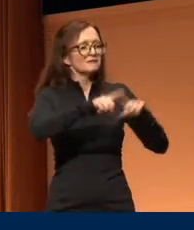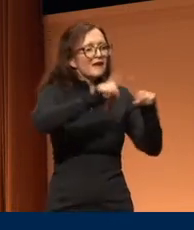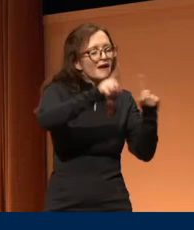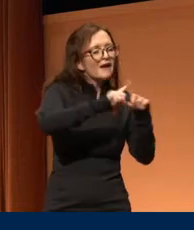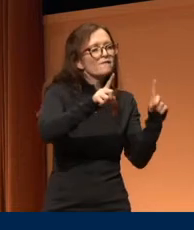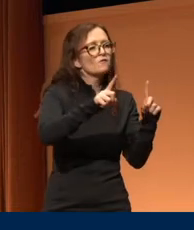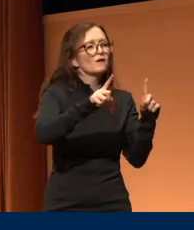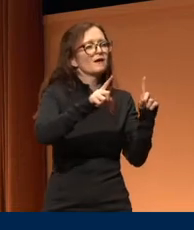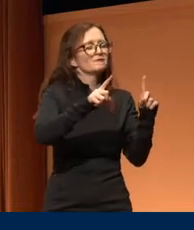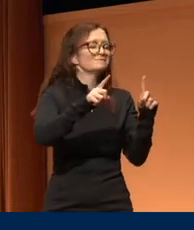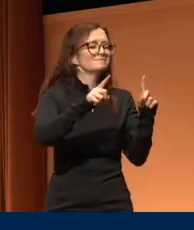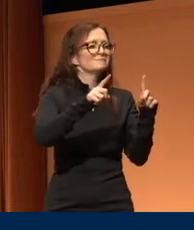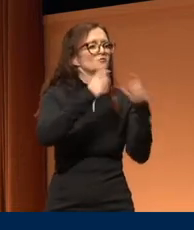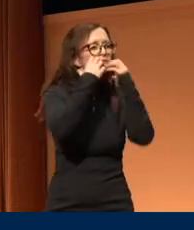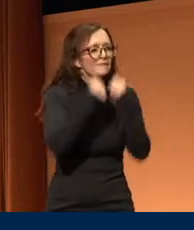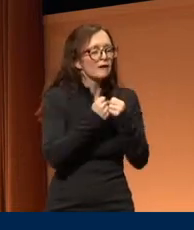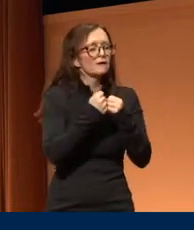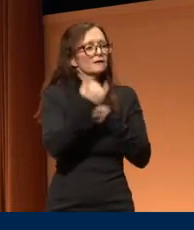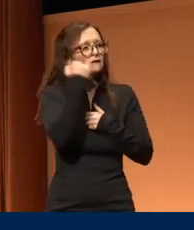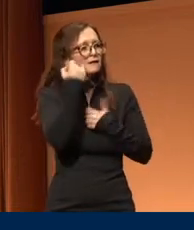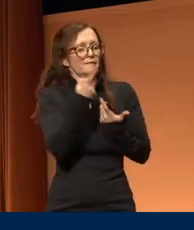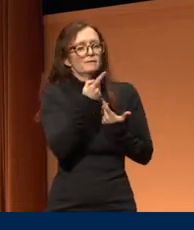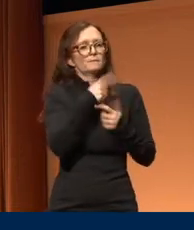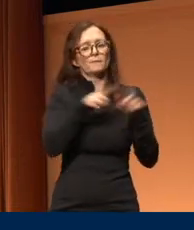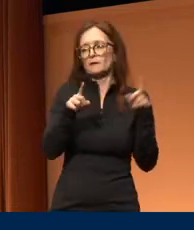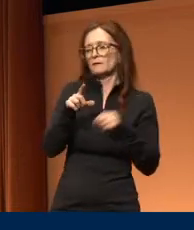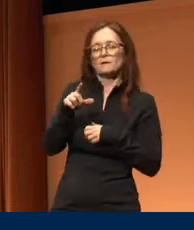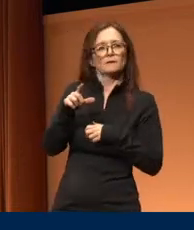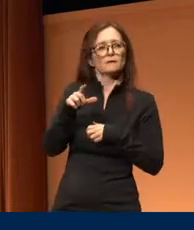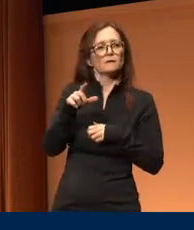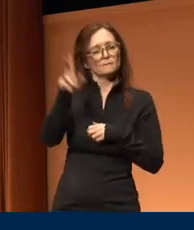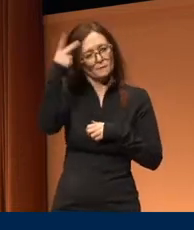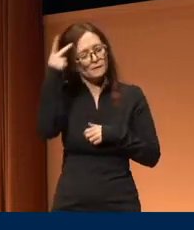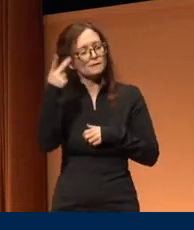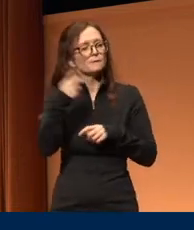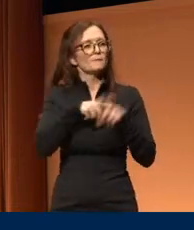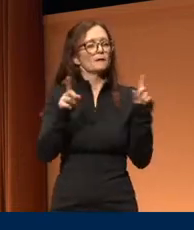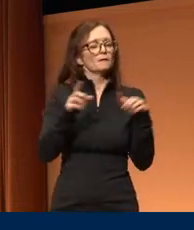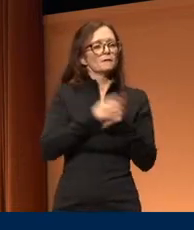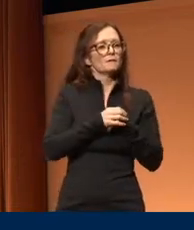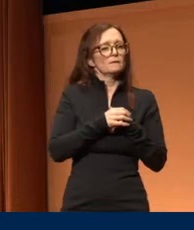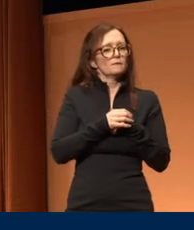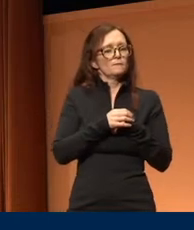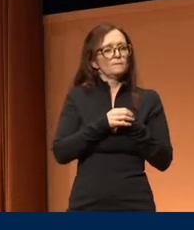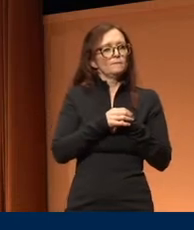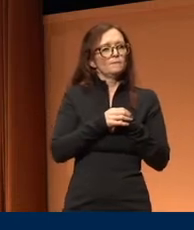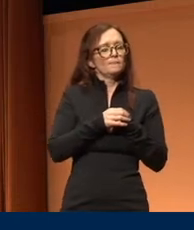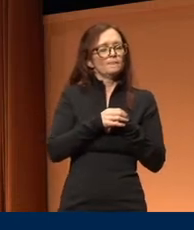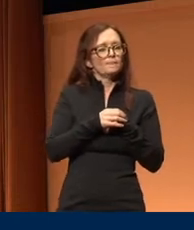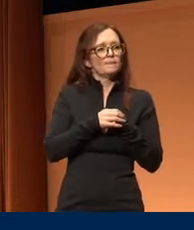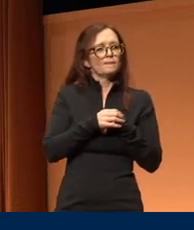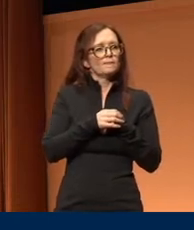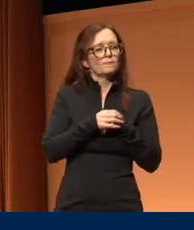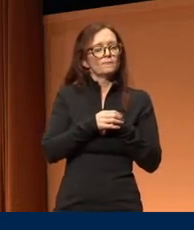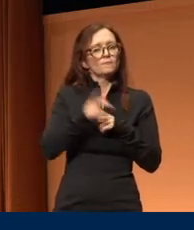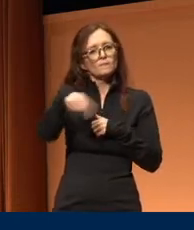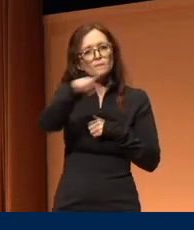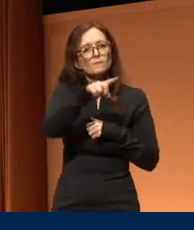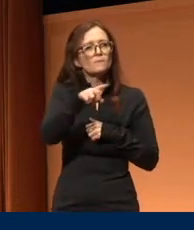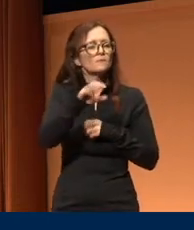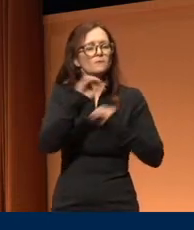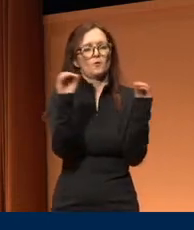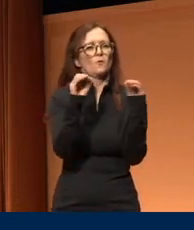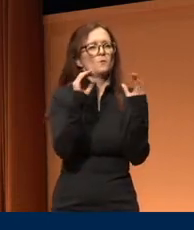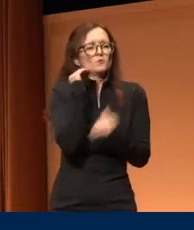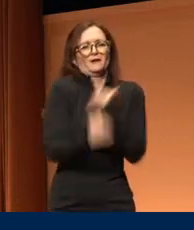in values, which is a view largely dominant in political science departments. And in that view, there is no